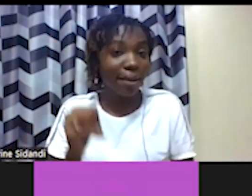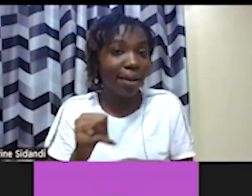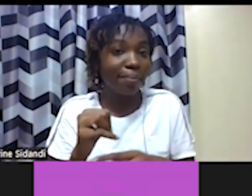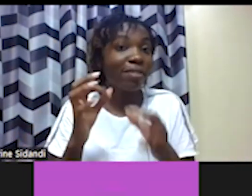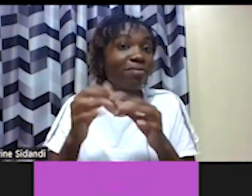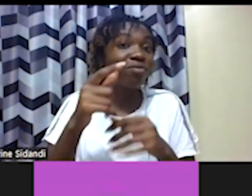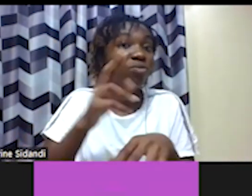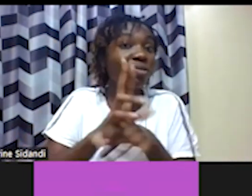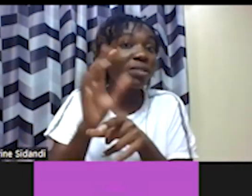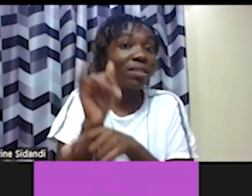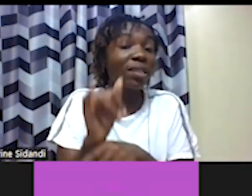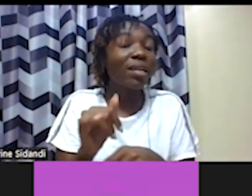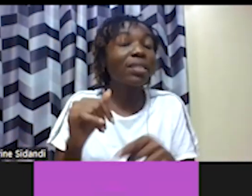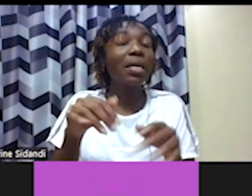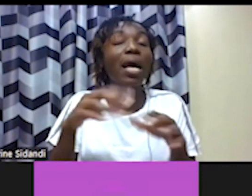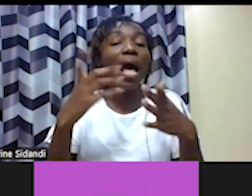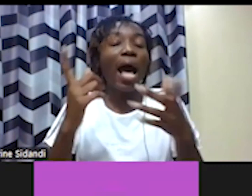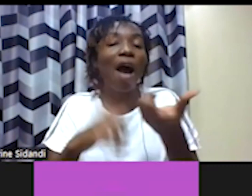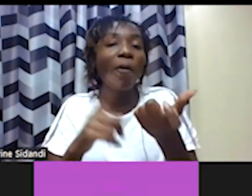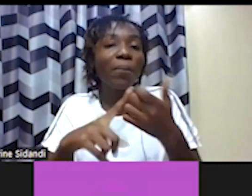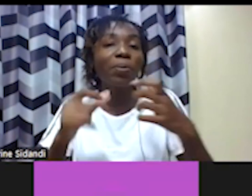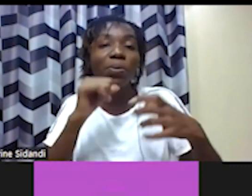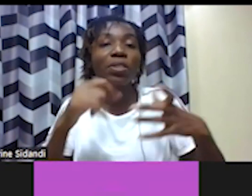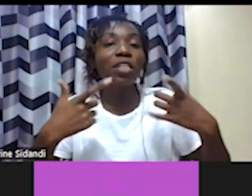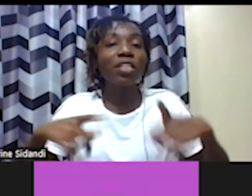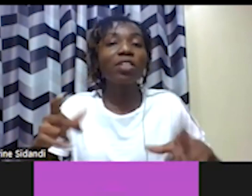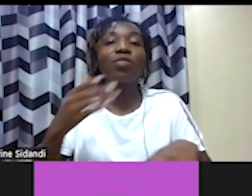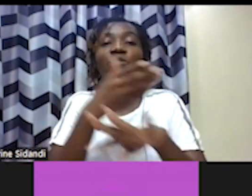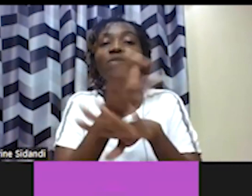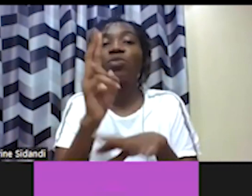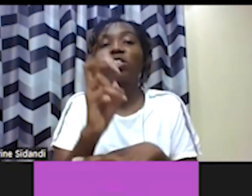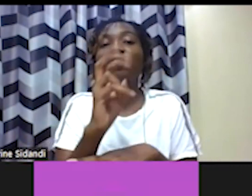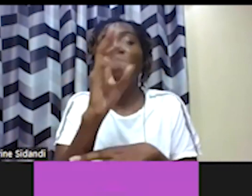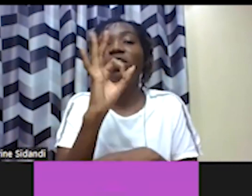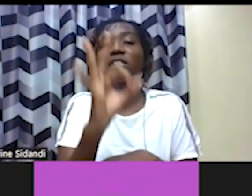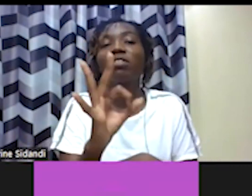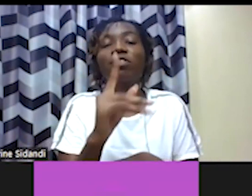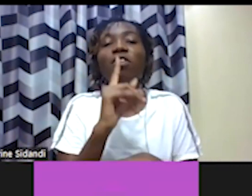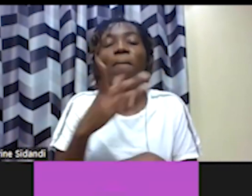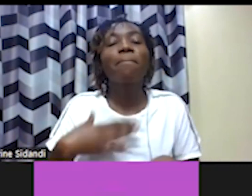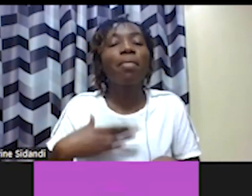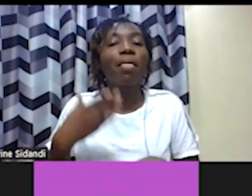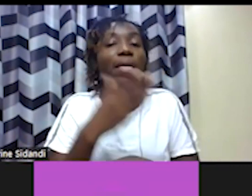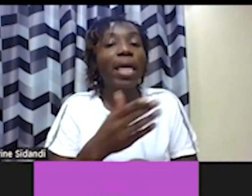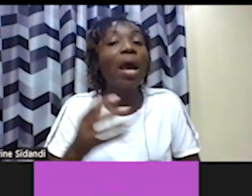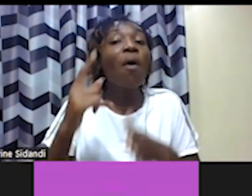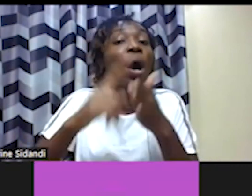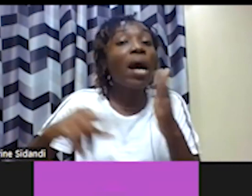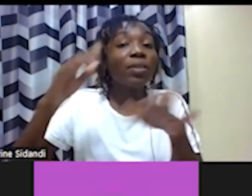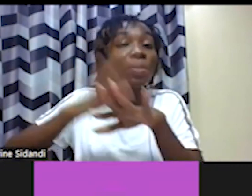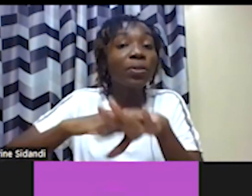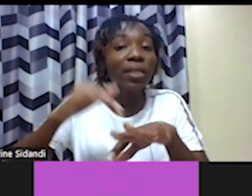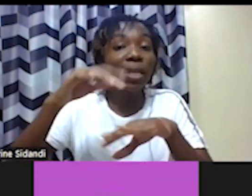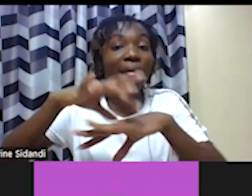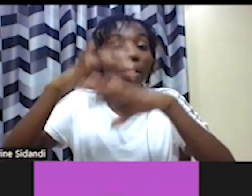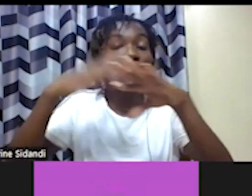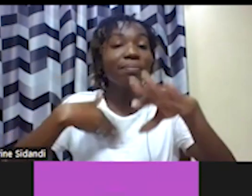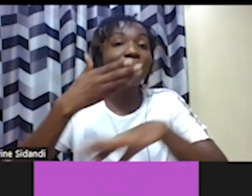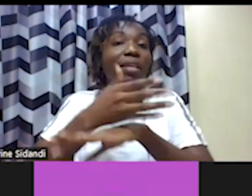not allowed to cross to 2023? You need to ask. So I am here. What on earth am I here